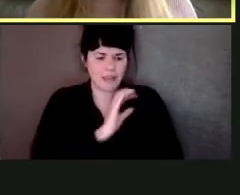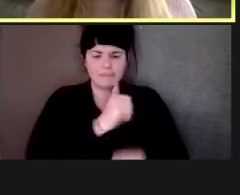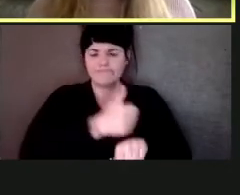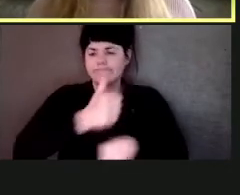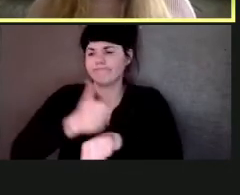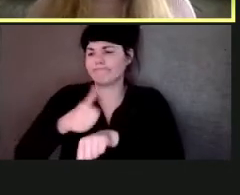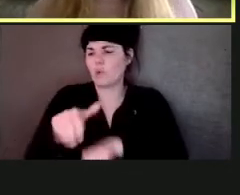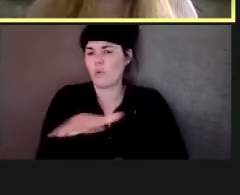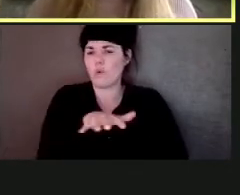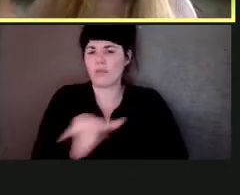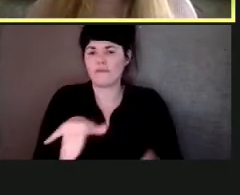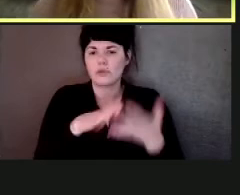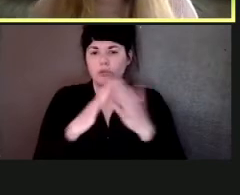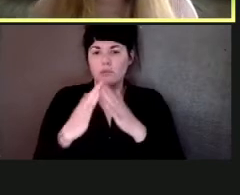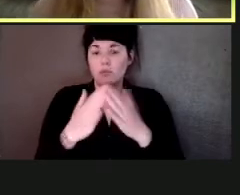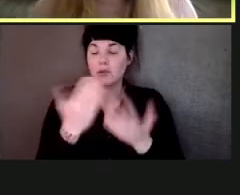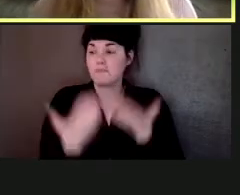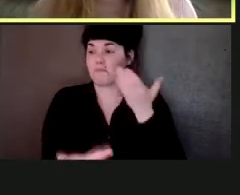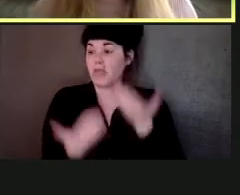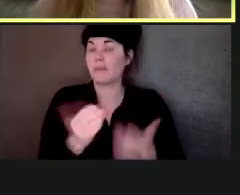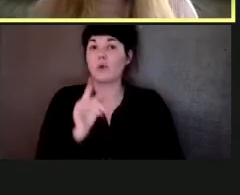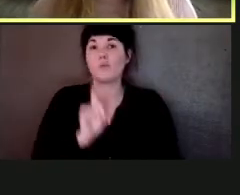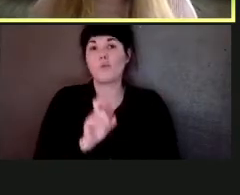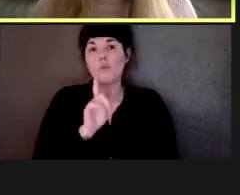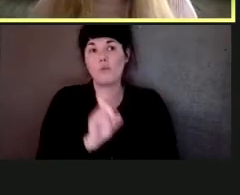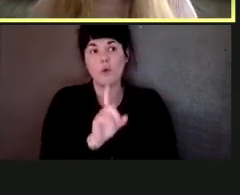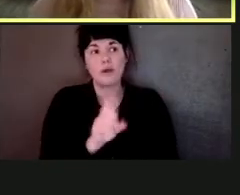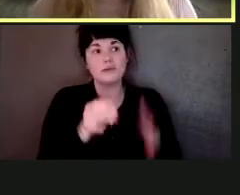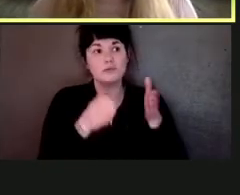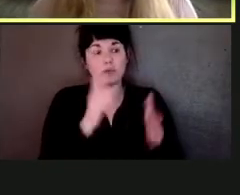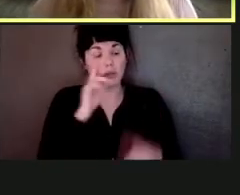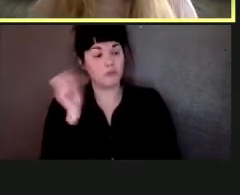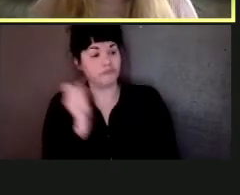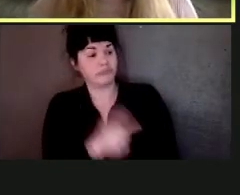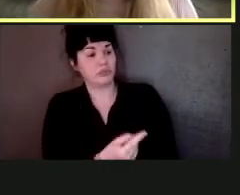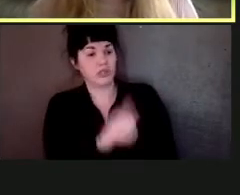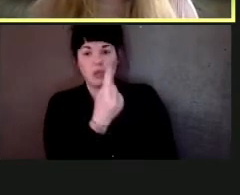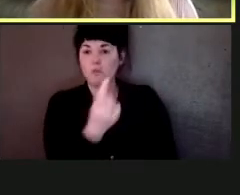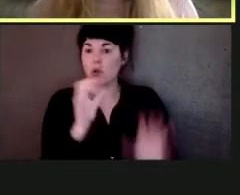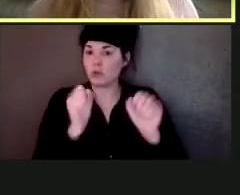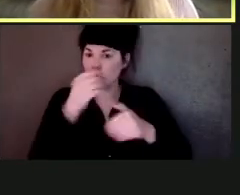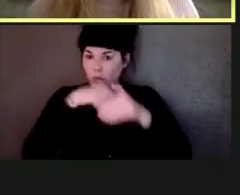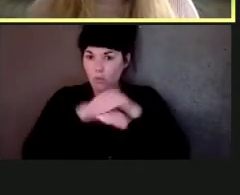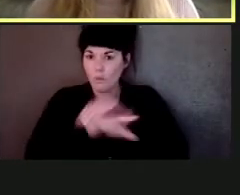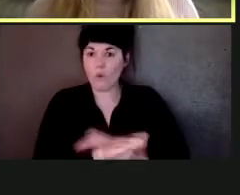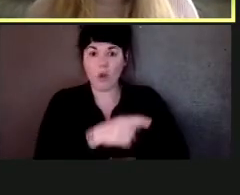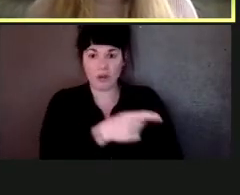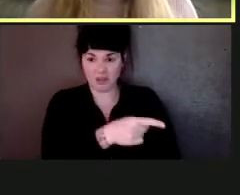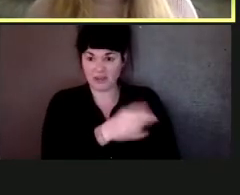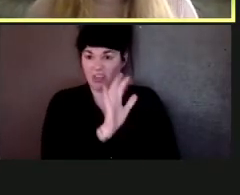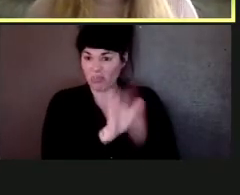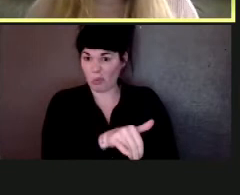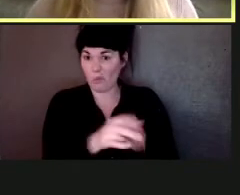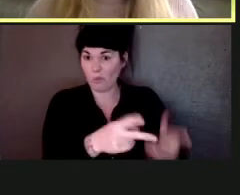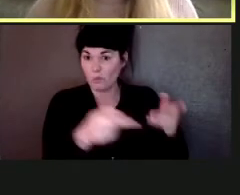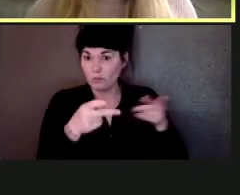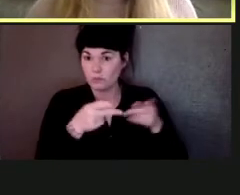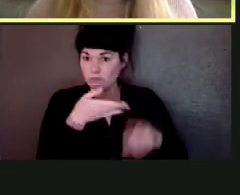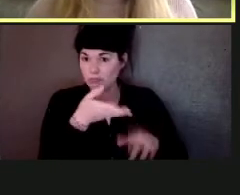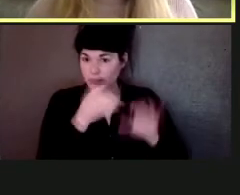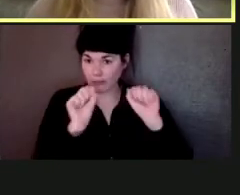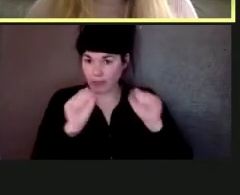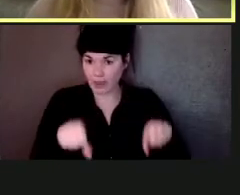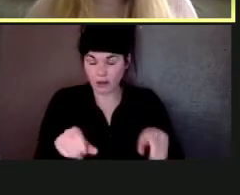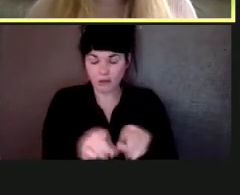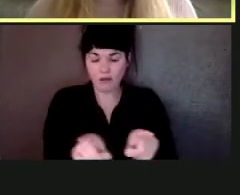be walking down the street and see one, and you're welcome to walk into one of our pop-up sites. There's also some guidance for the